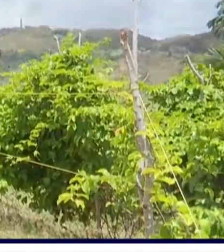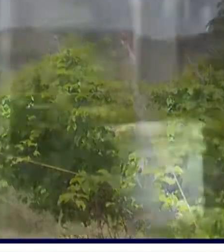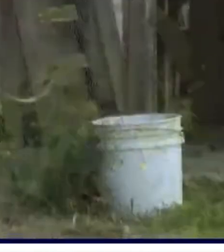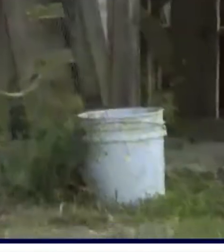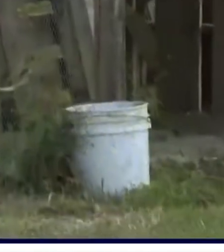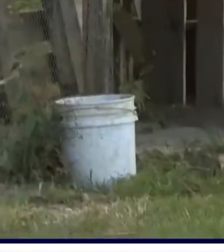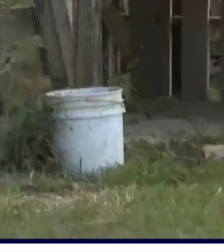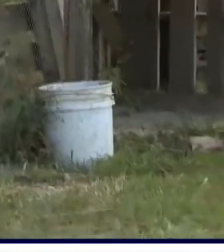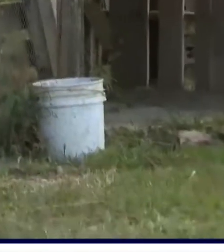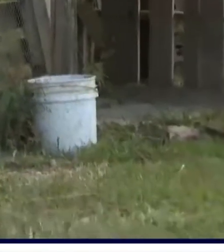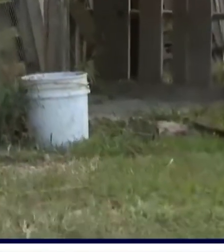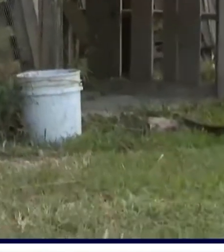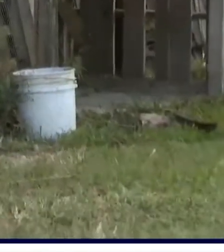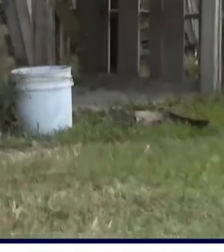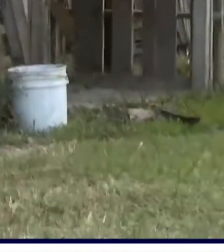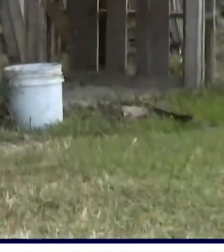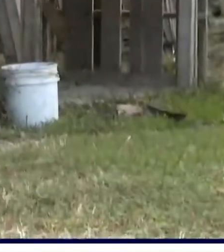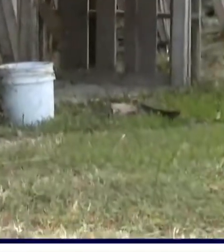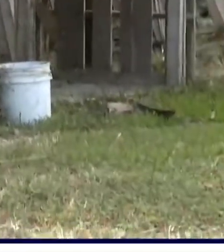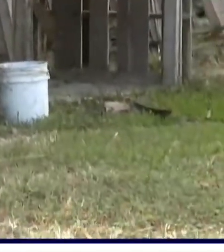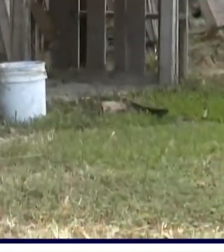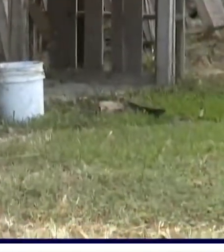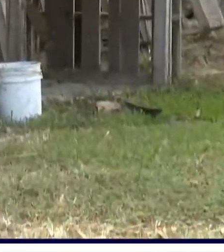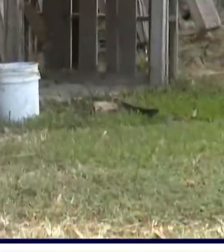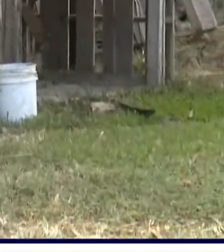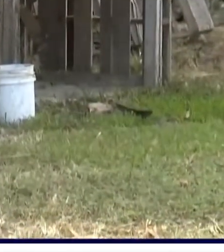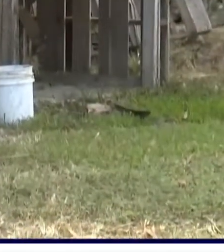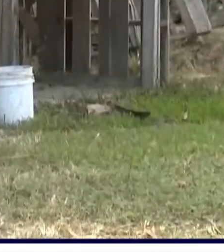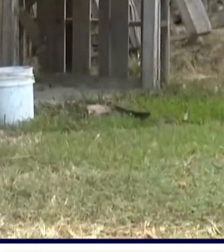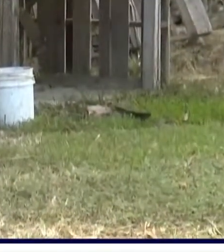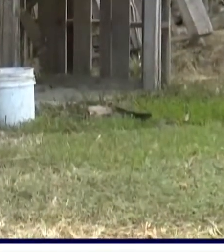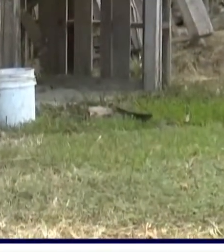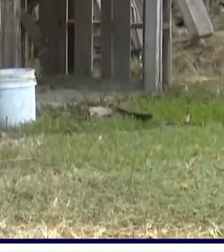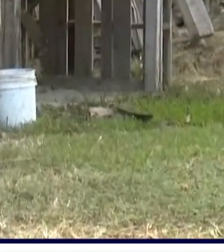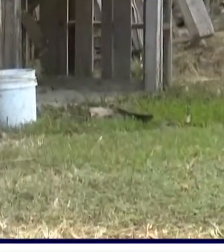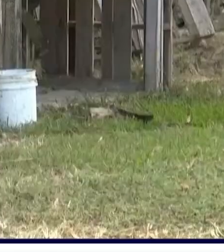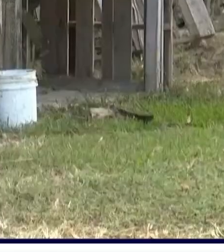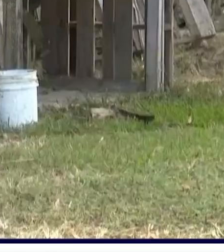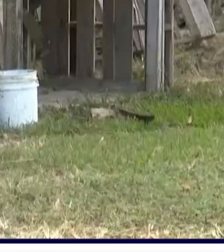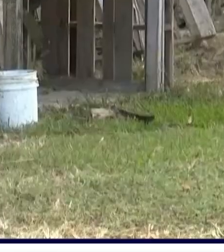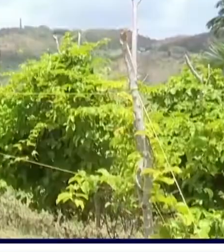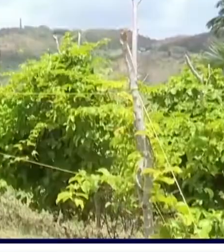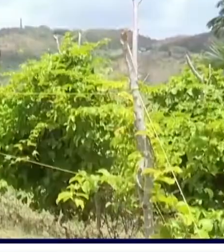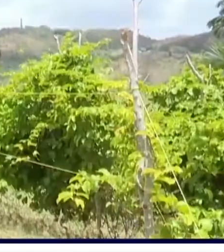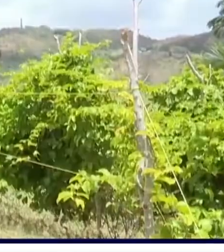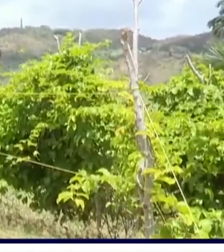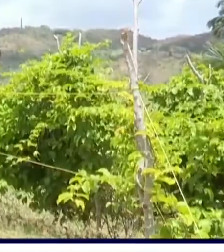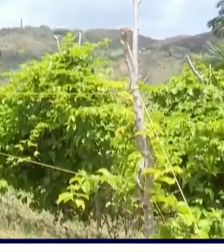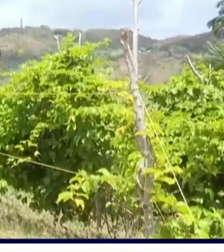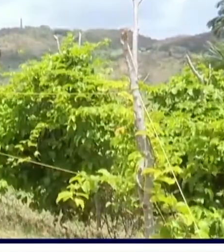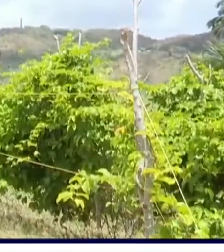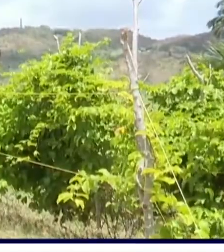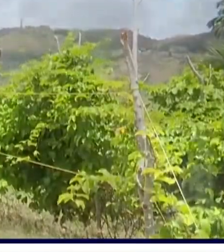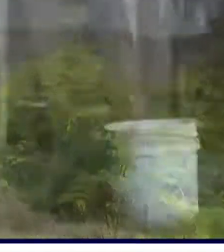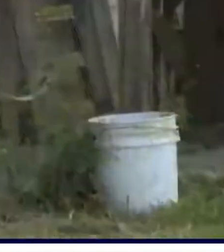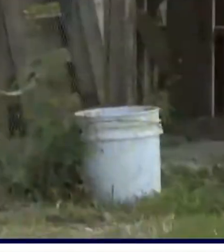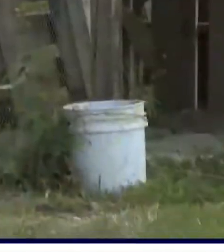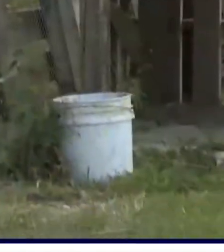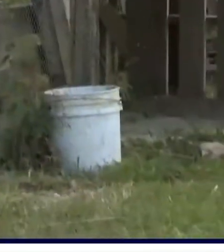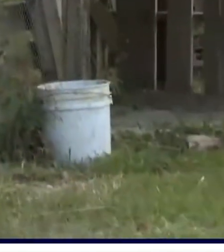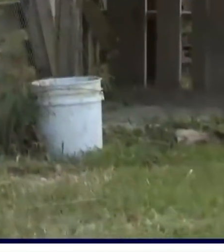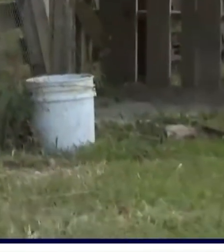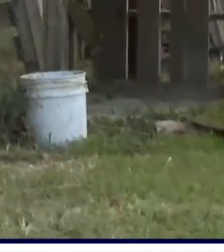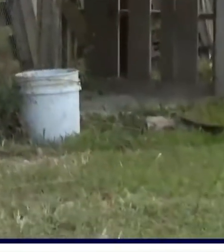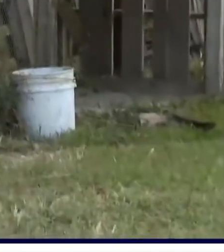cruise industry signal their intention of hiring Barbadians. A St. Joseph farmer is finding solutions to the money